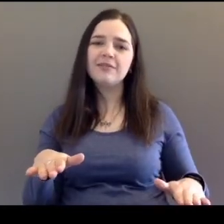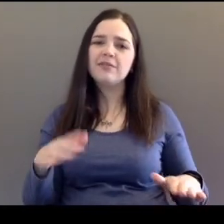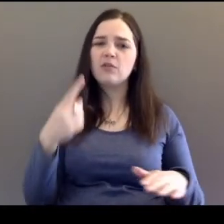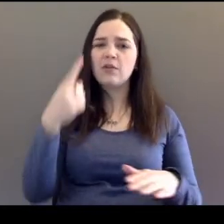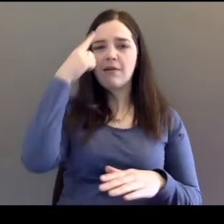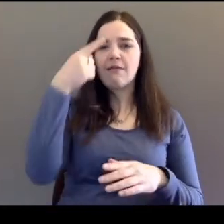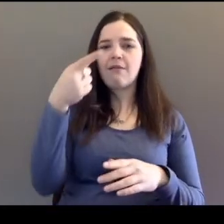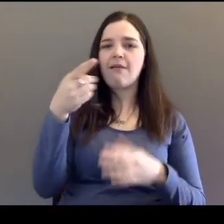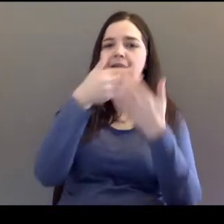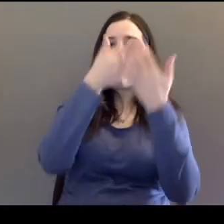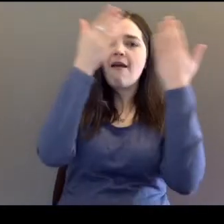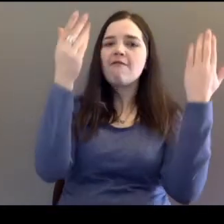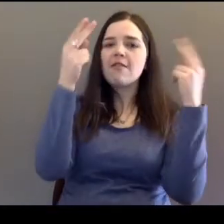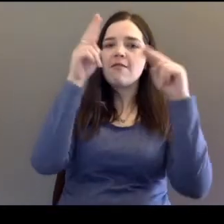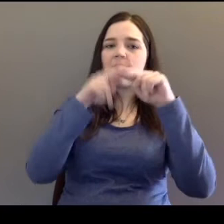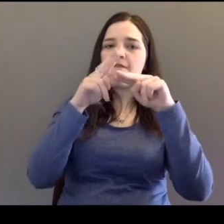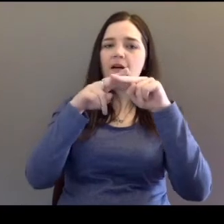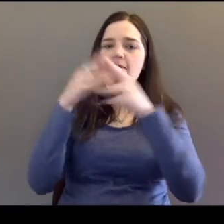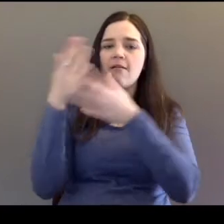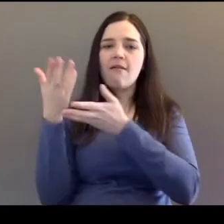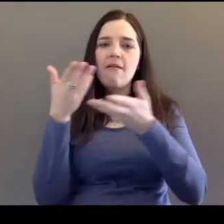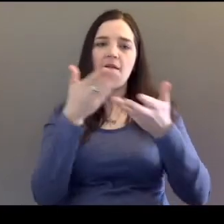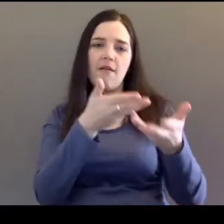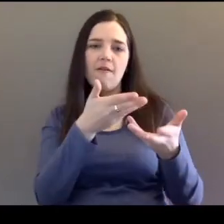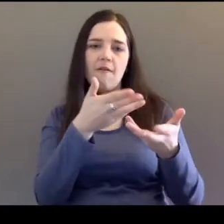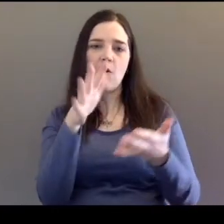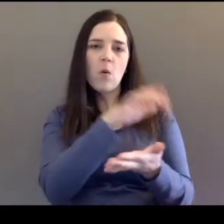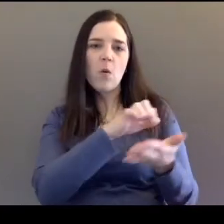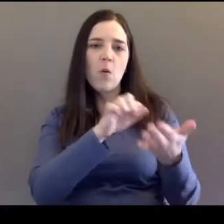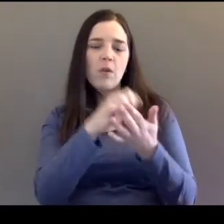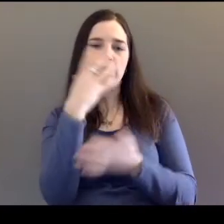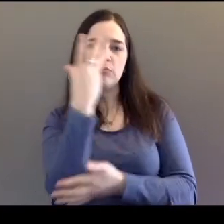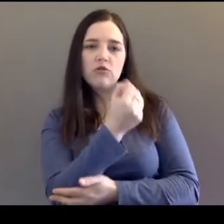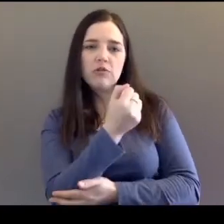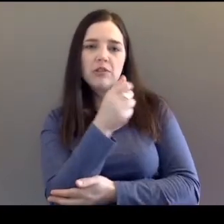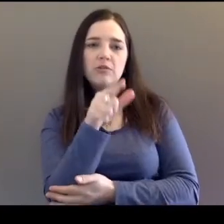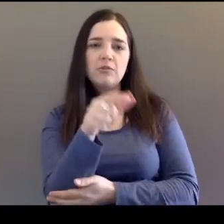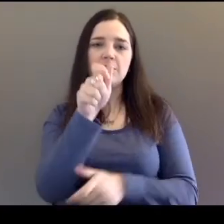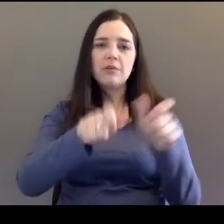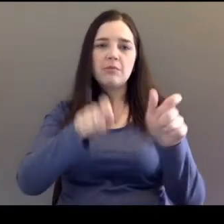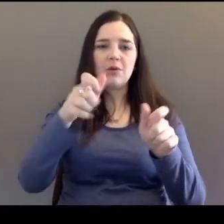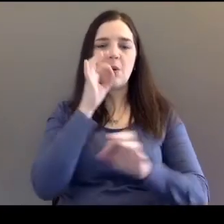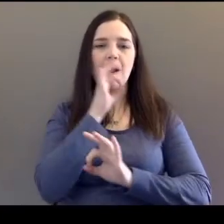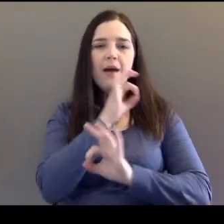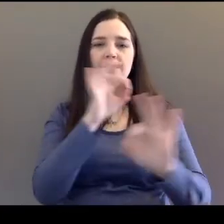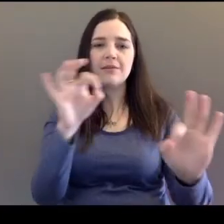heavenly Father give the Holy Spirit to those who ask him?